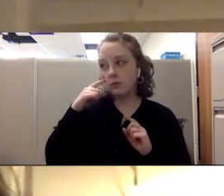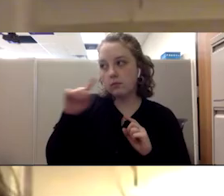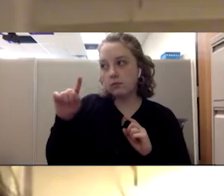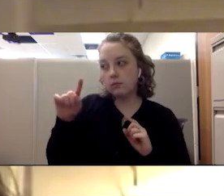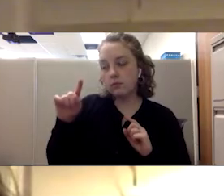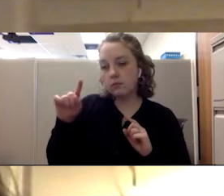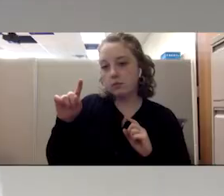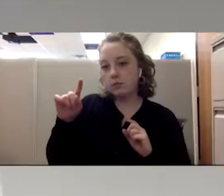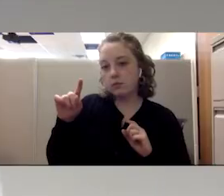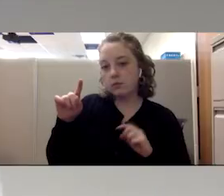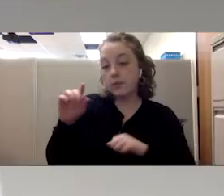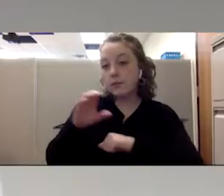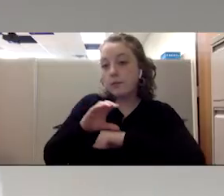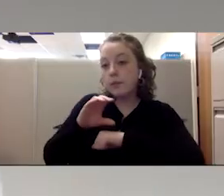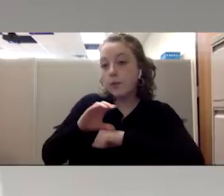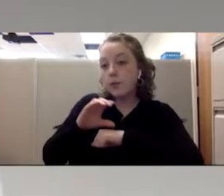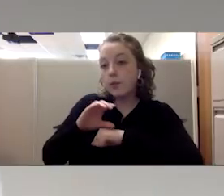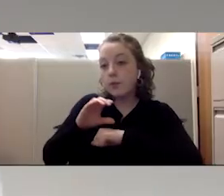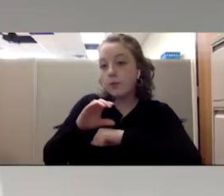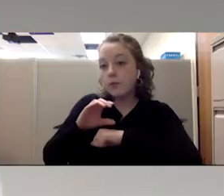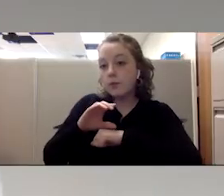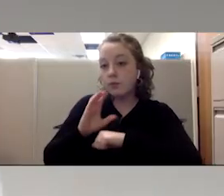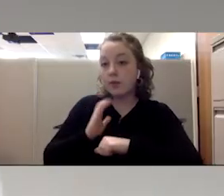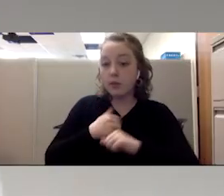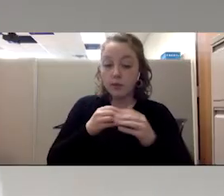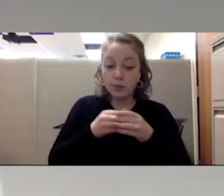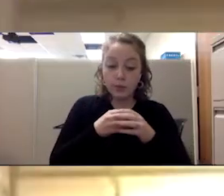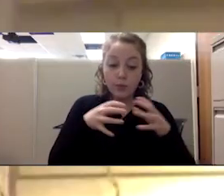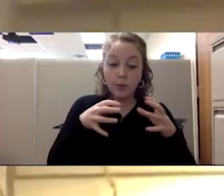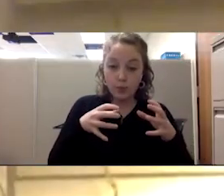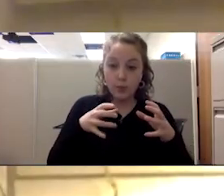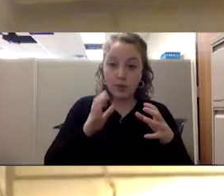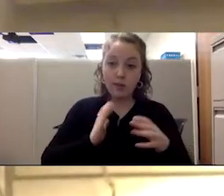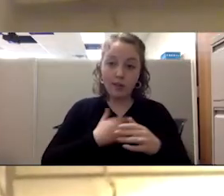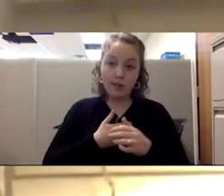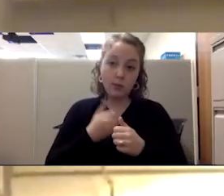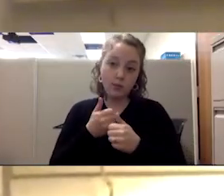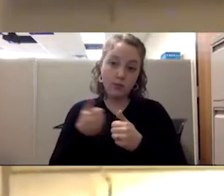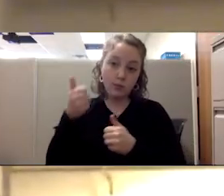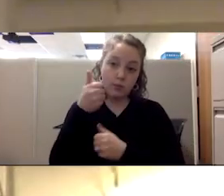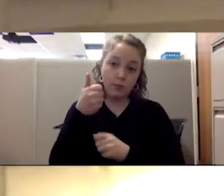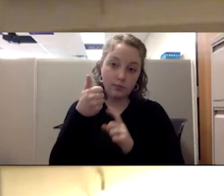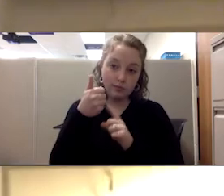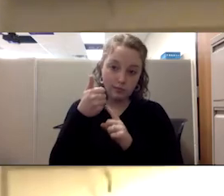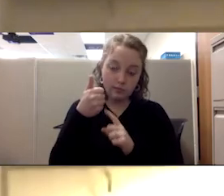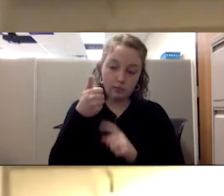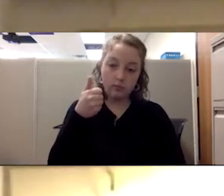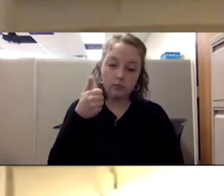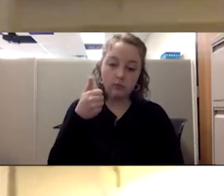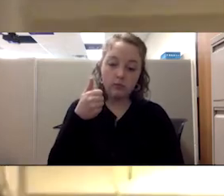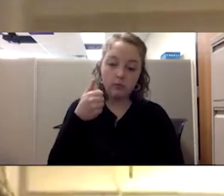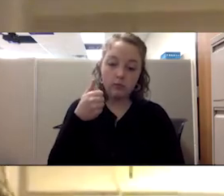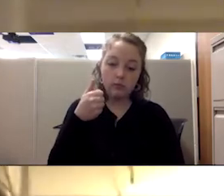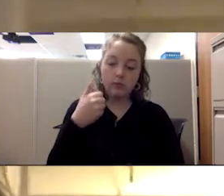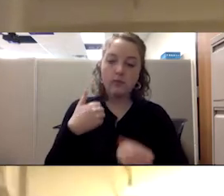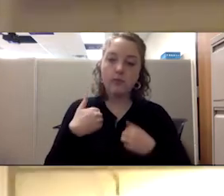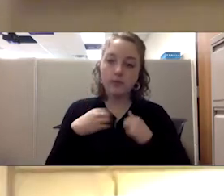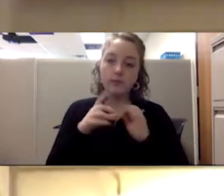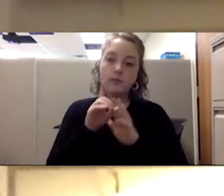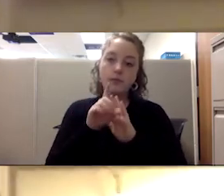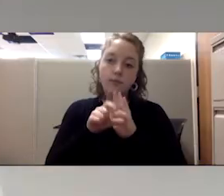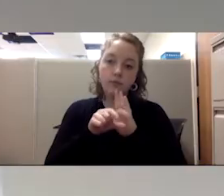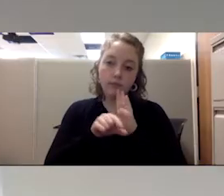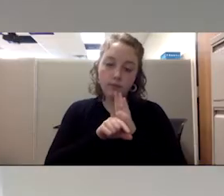growth, Right. we've had our diocese has had demographic report.